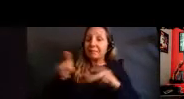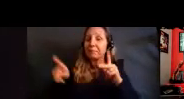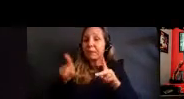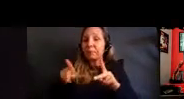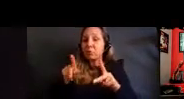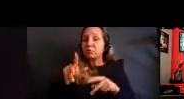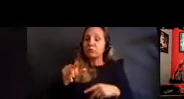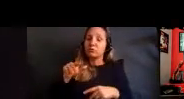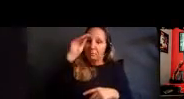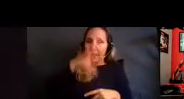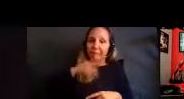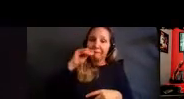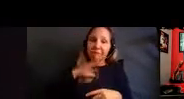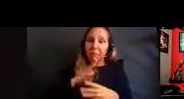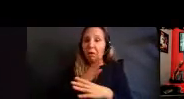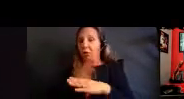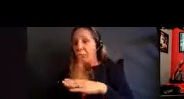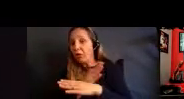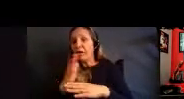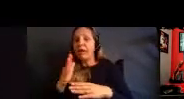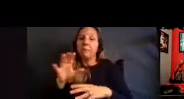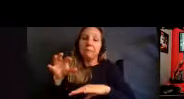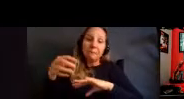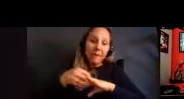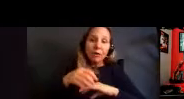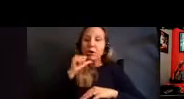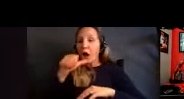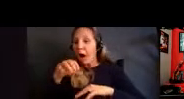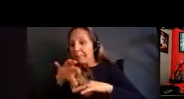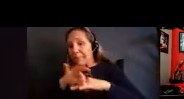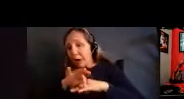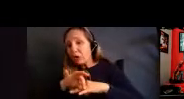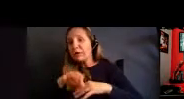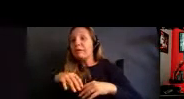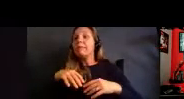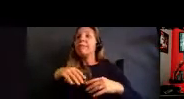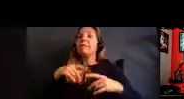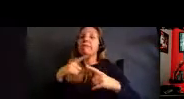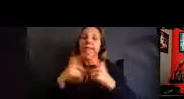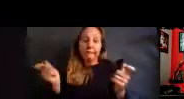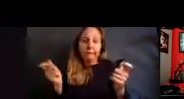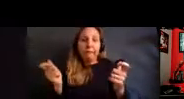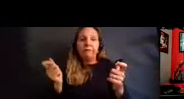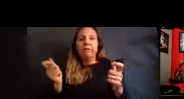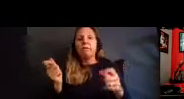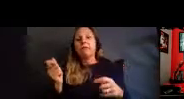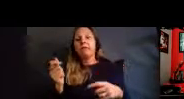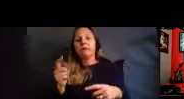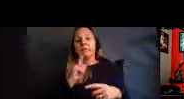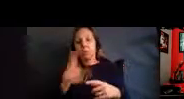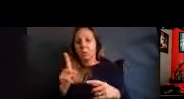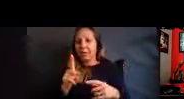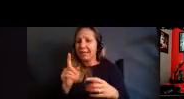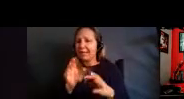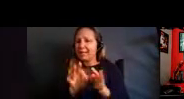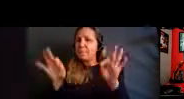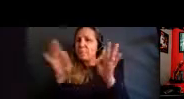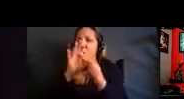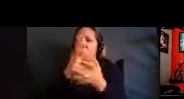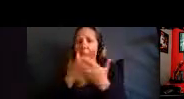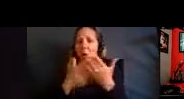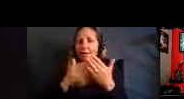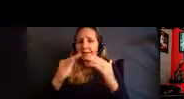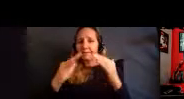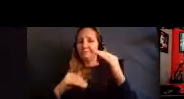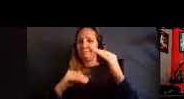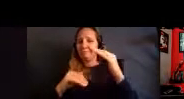sexual orientation, marital status, disability, so on and so forth. But the real key line here is actually the bottom line here. And I